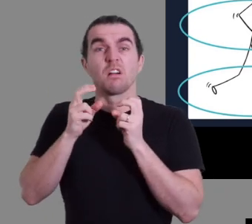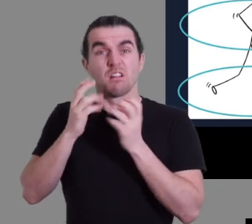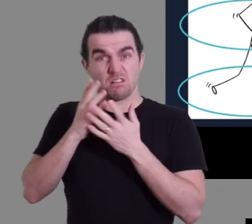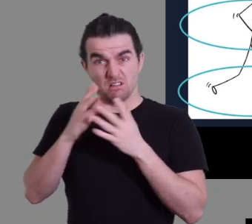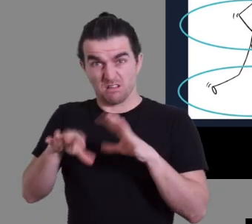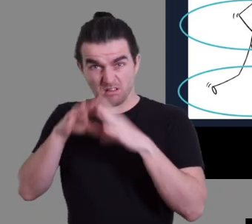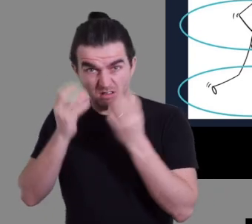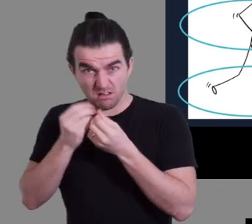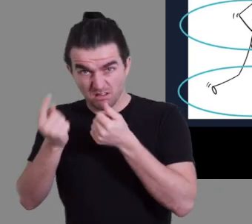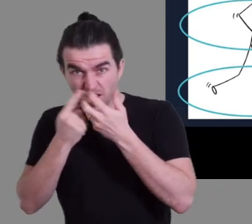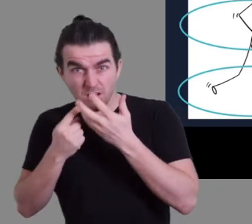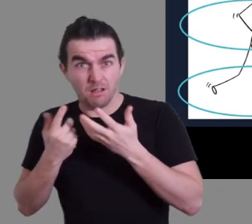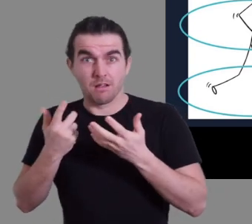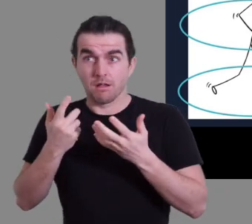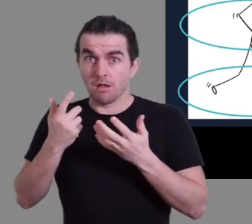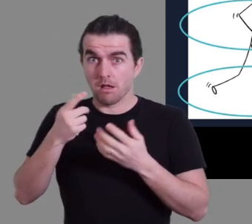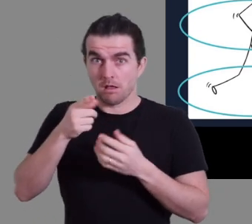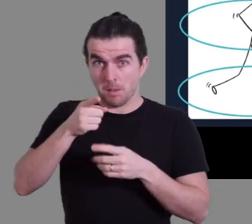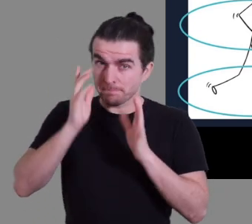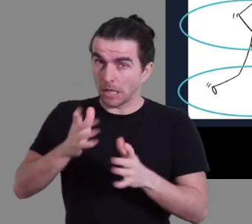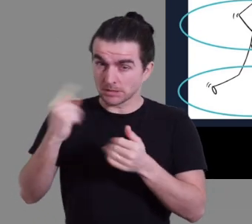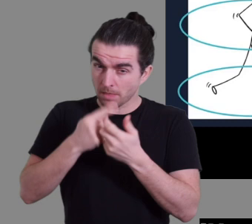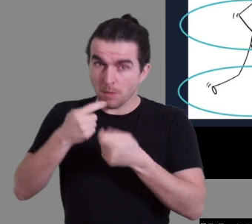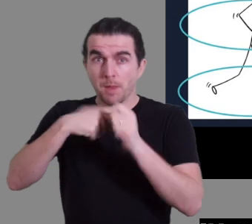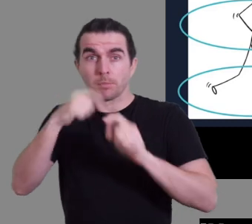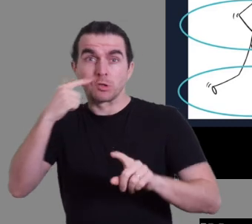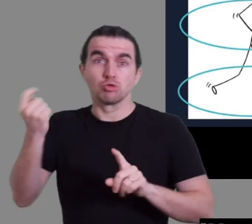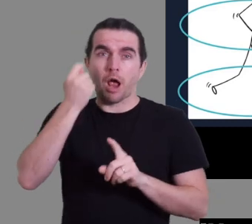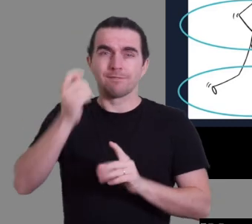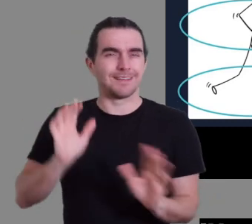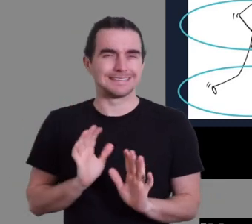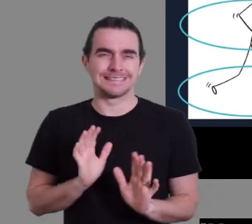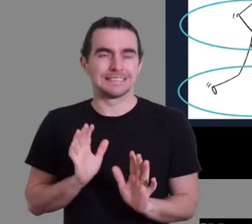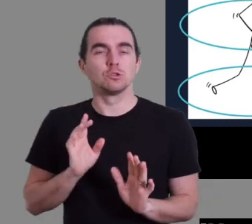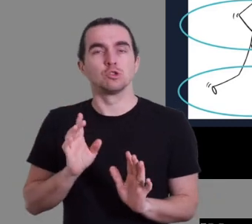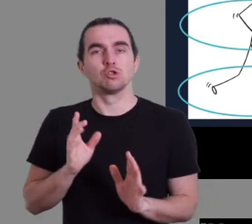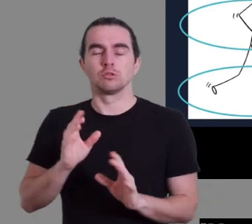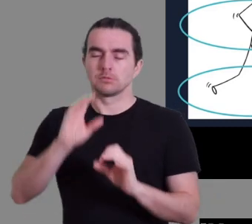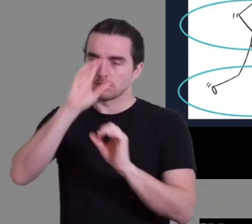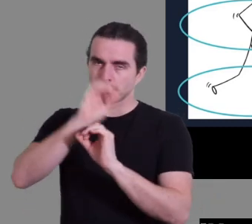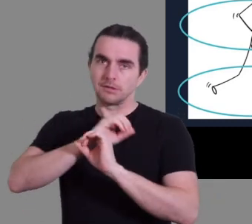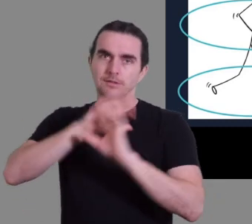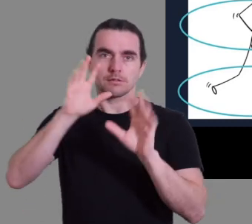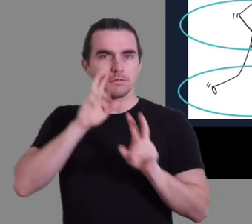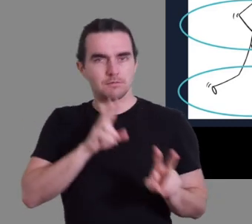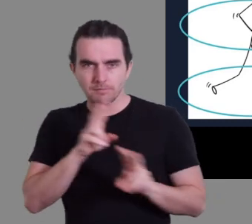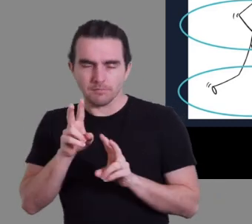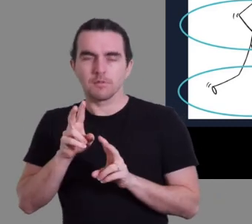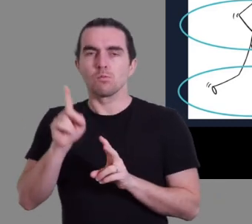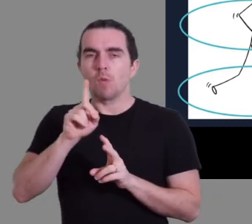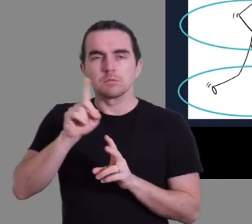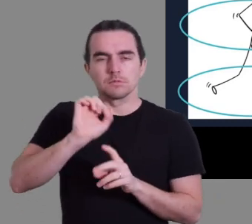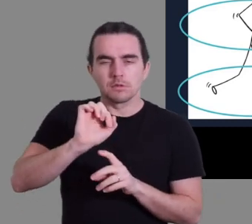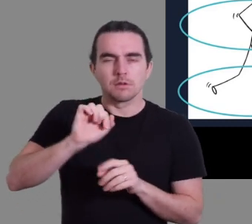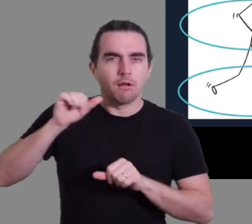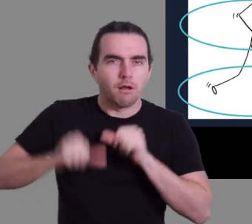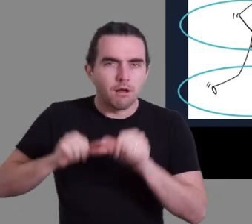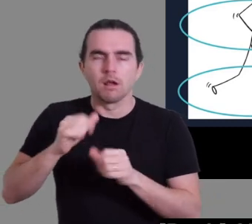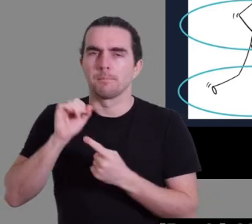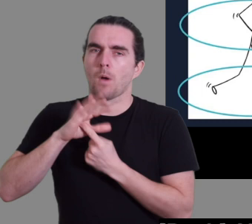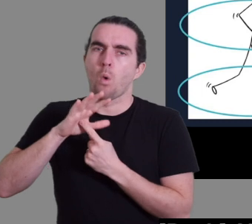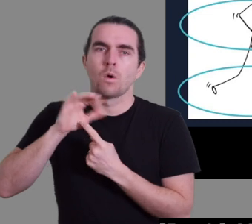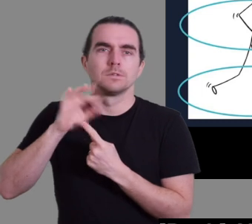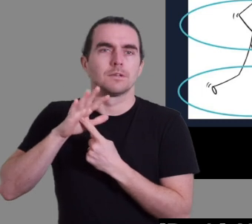really can't follow and be successful. So obviously, looking at pictures and patterns is the important bit on